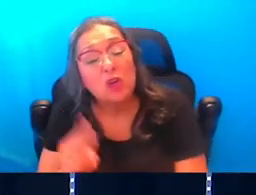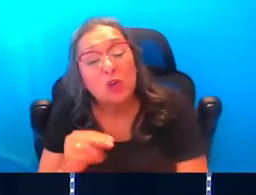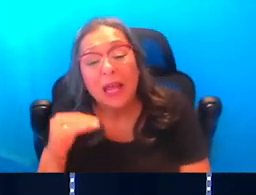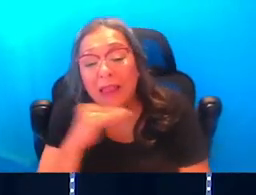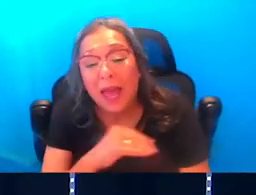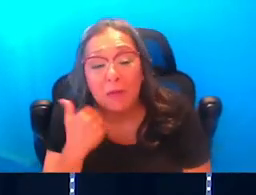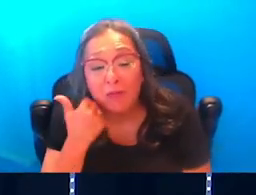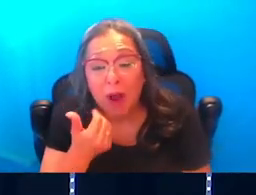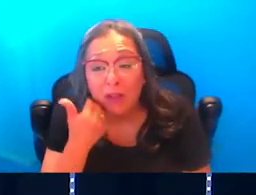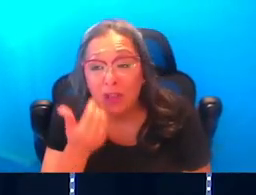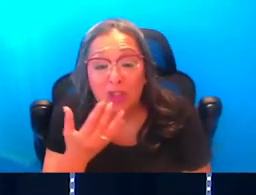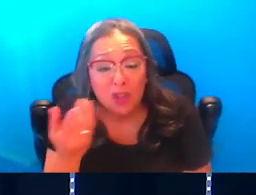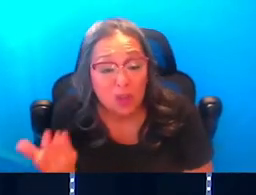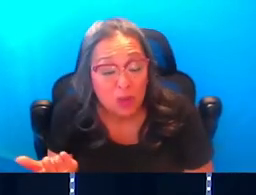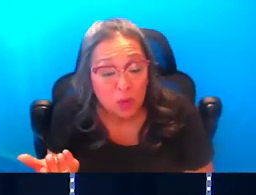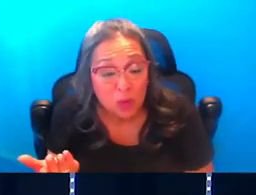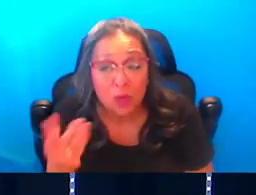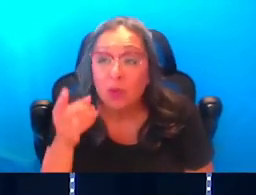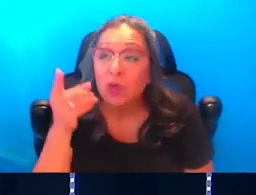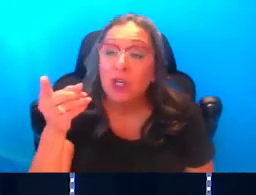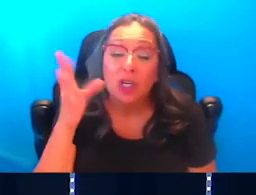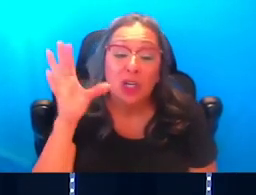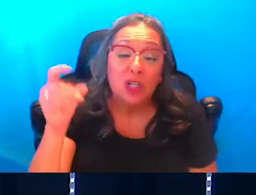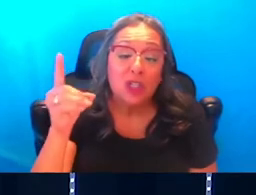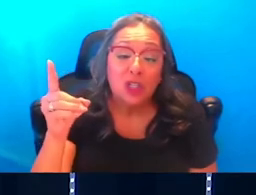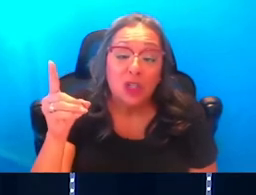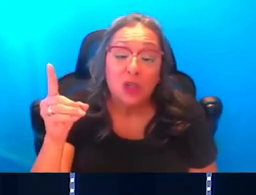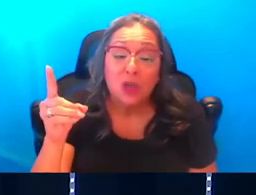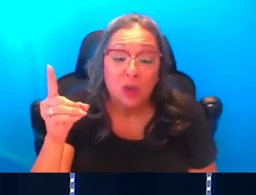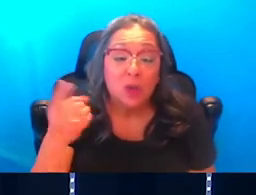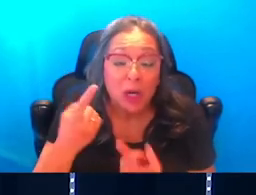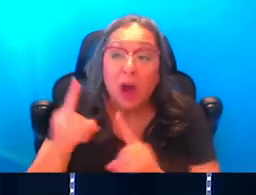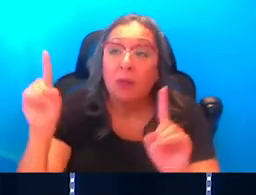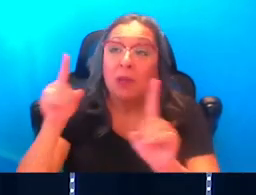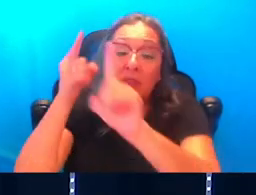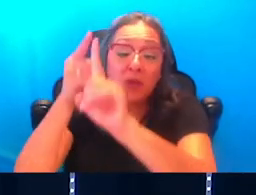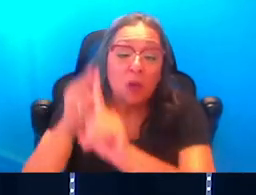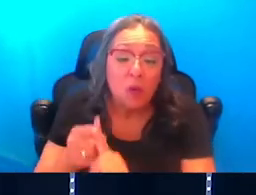Sometimes we make ourselves so big in the equation and we make God so small, don't we?